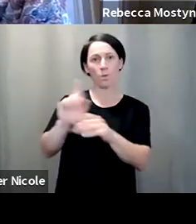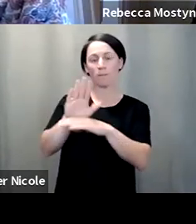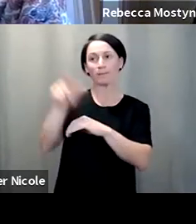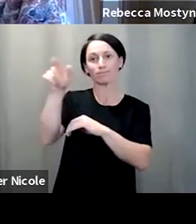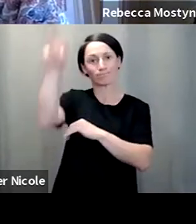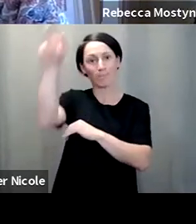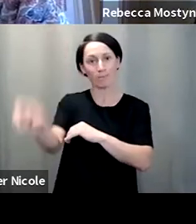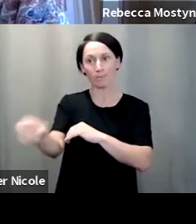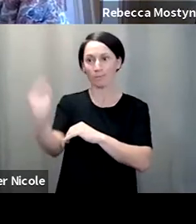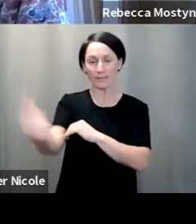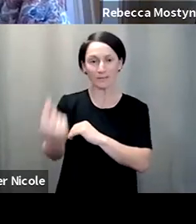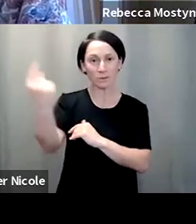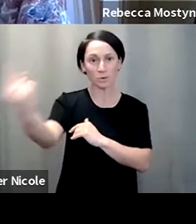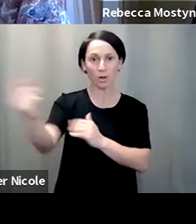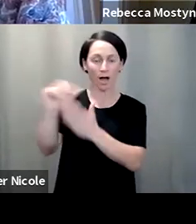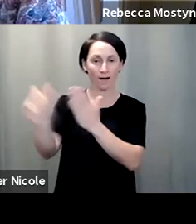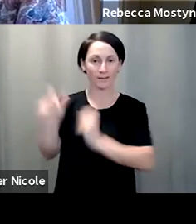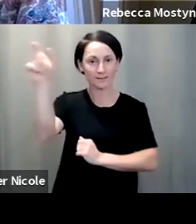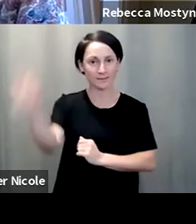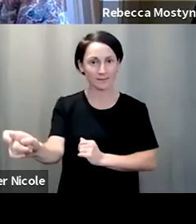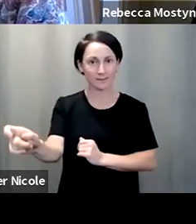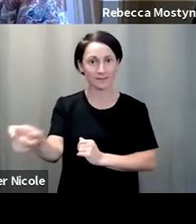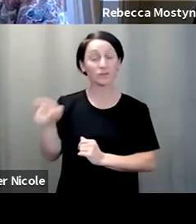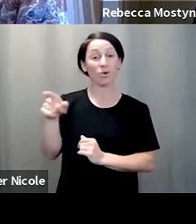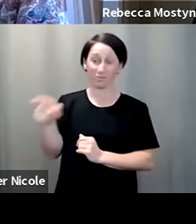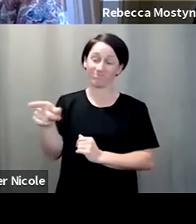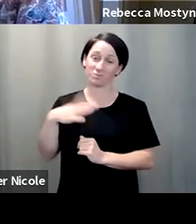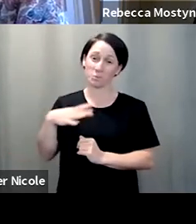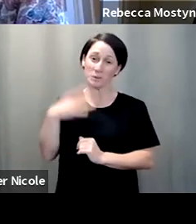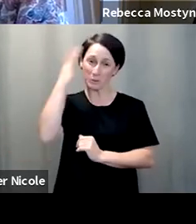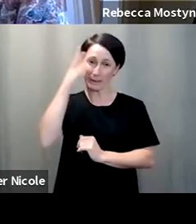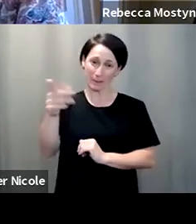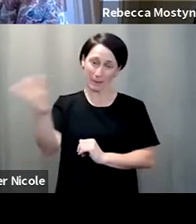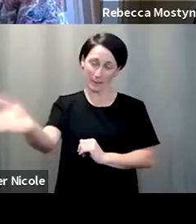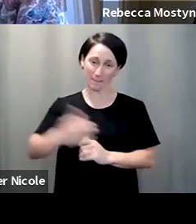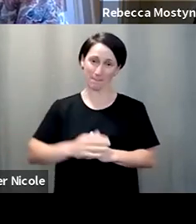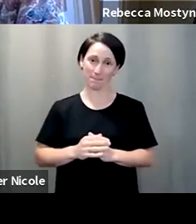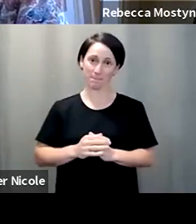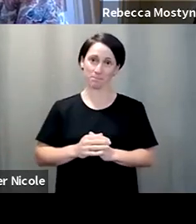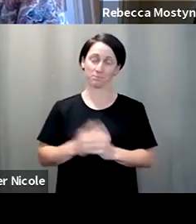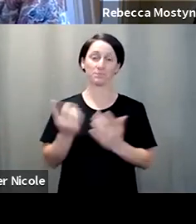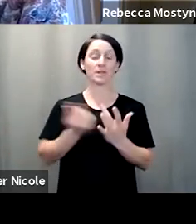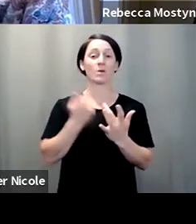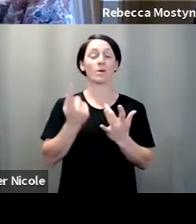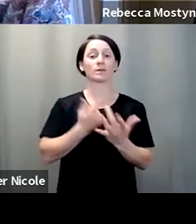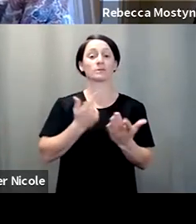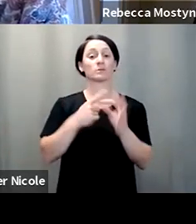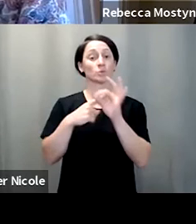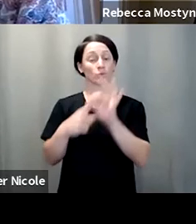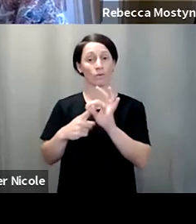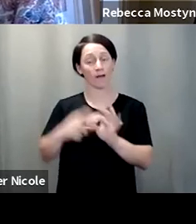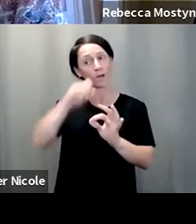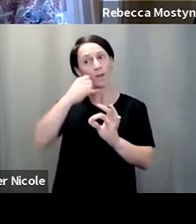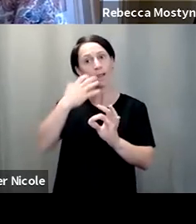to make decisions, but obviously there are artists in the mix as well. And we'll have our next survey of practising professional artists in the